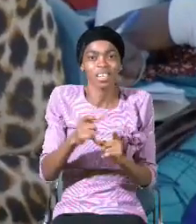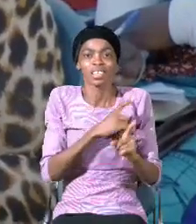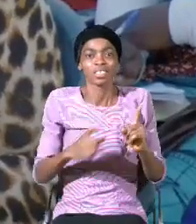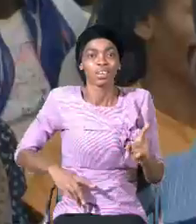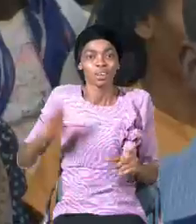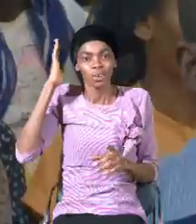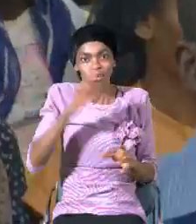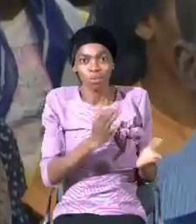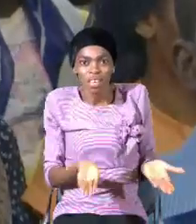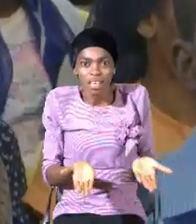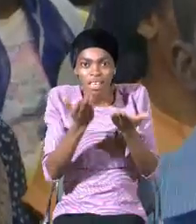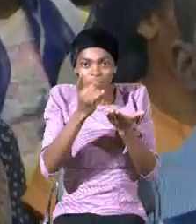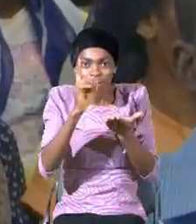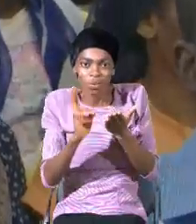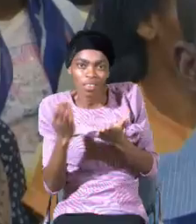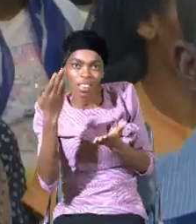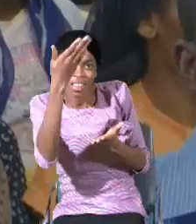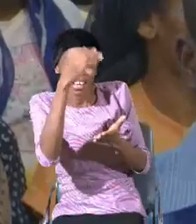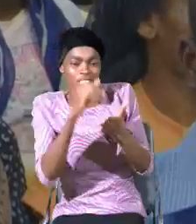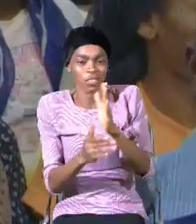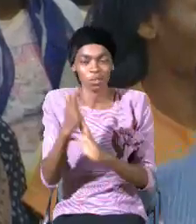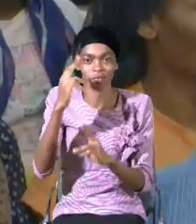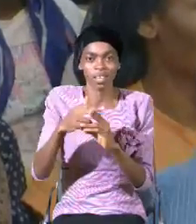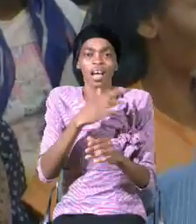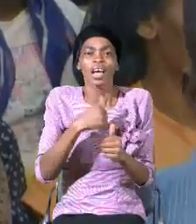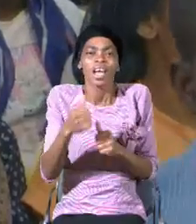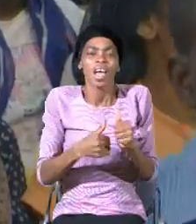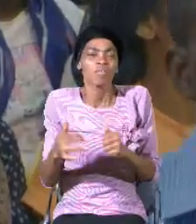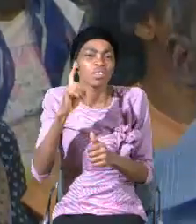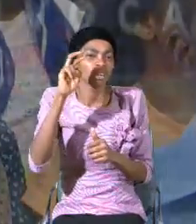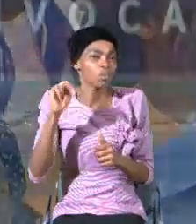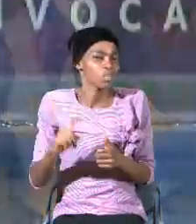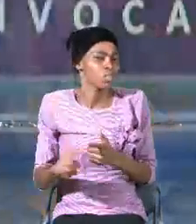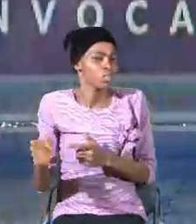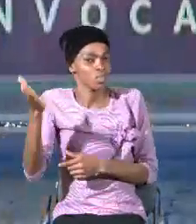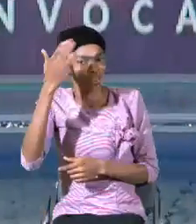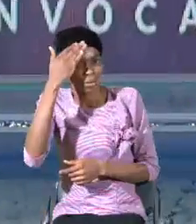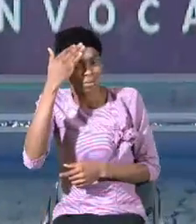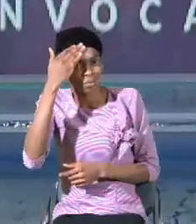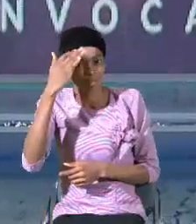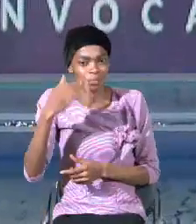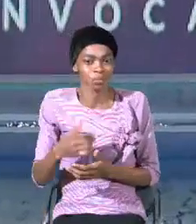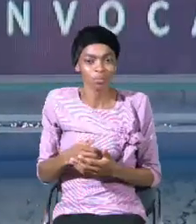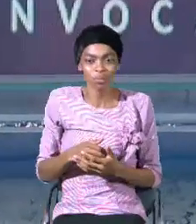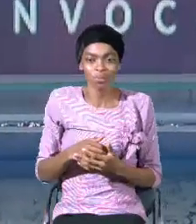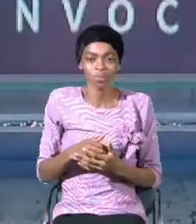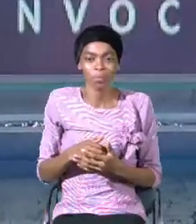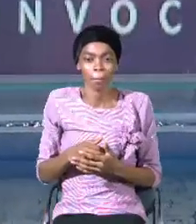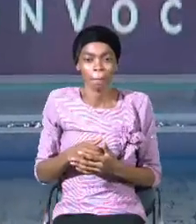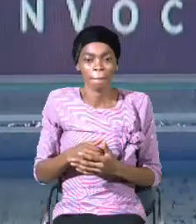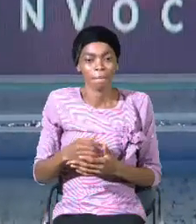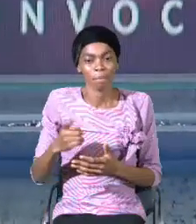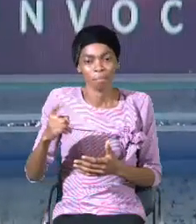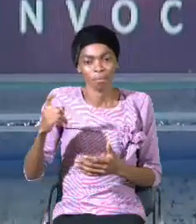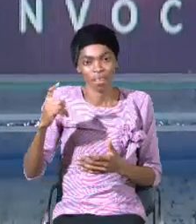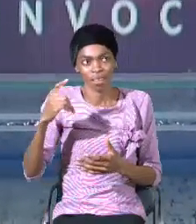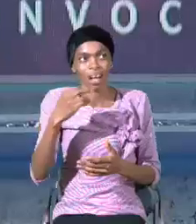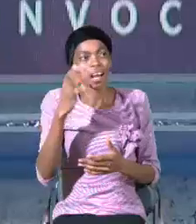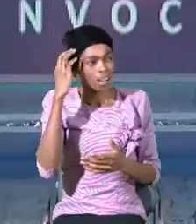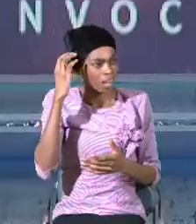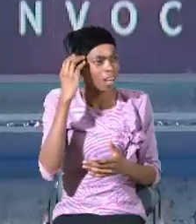you there. And everything you need to know. I've heard about other people. They made it. They